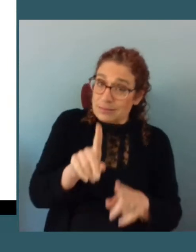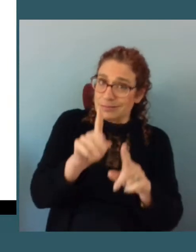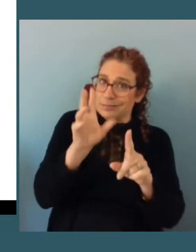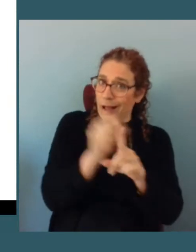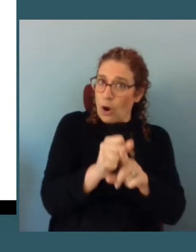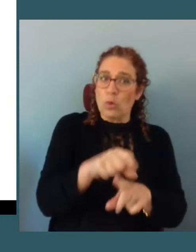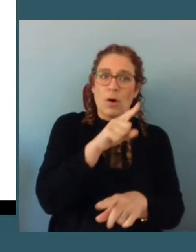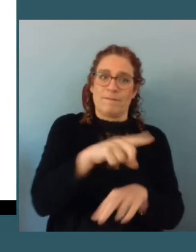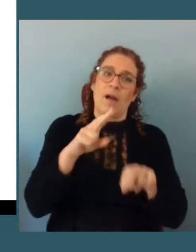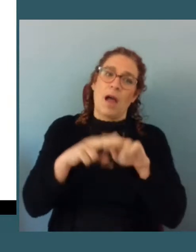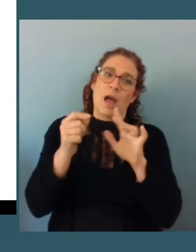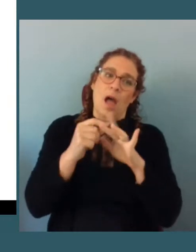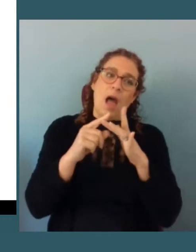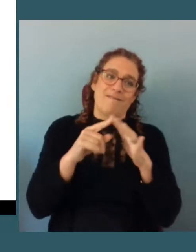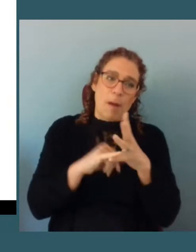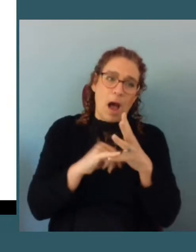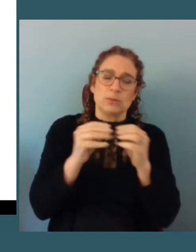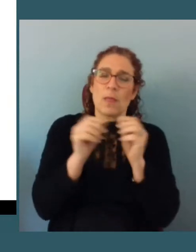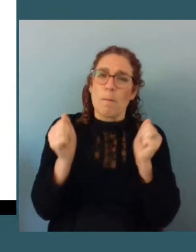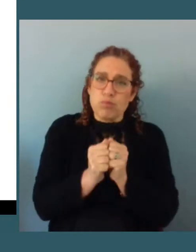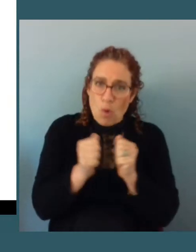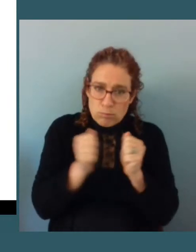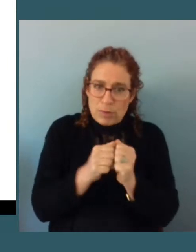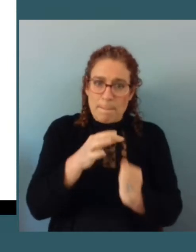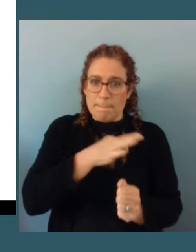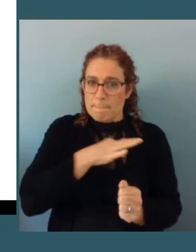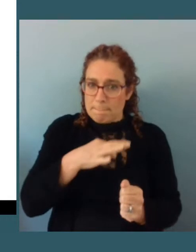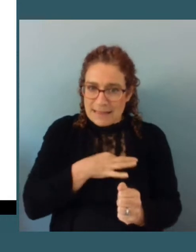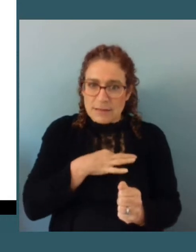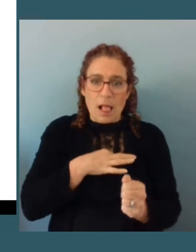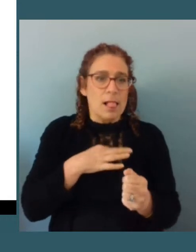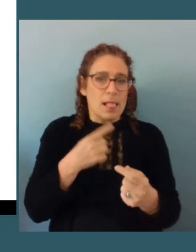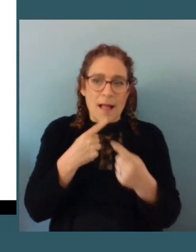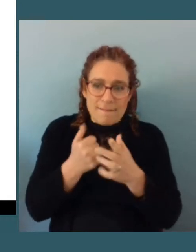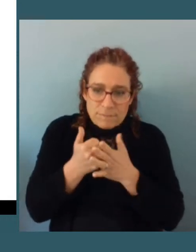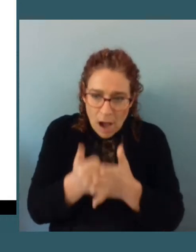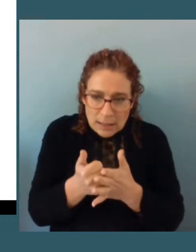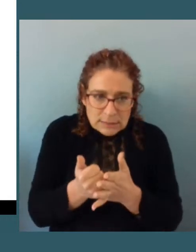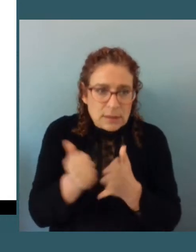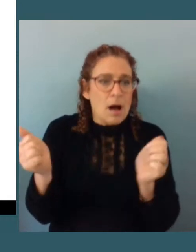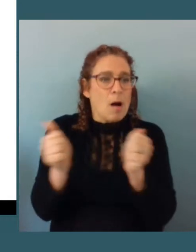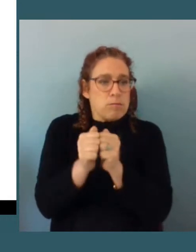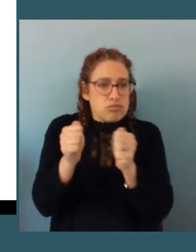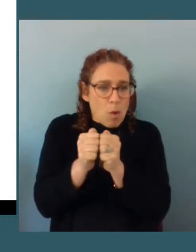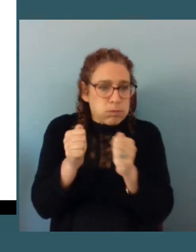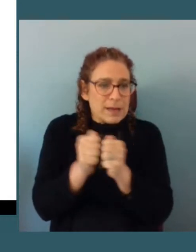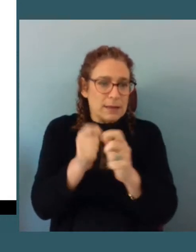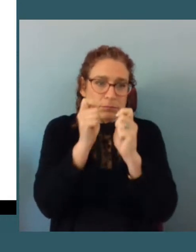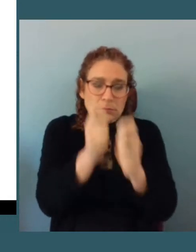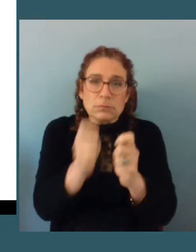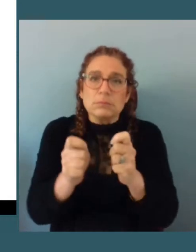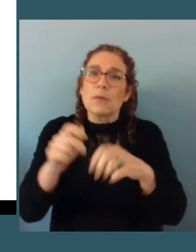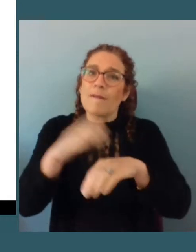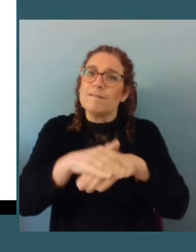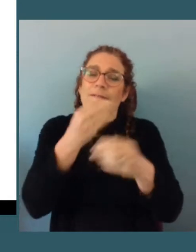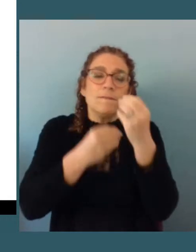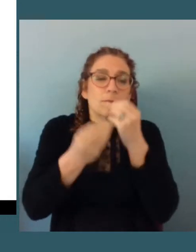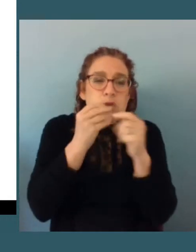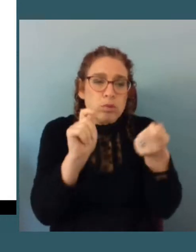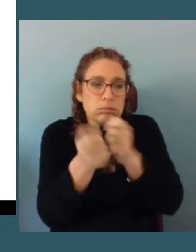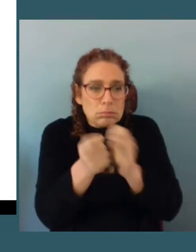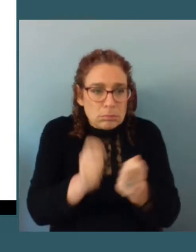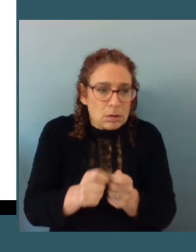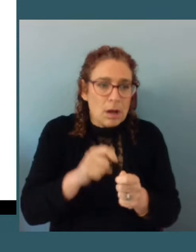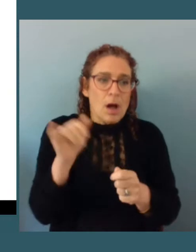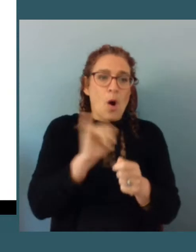instigate appropriate medical advice, appropriate dietetic management, and potentially put in place the ability for appropriate acute management. So the